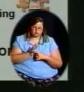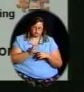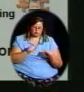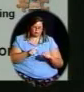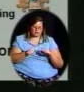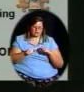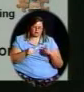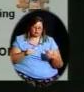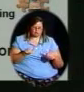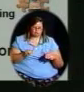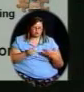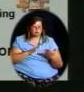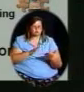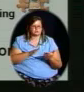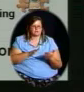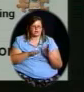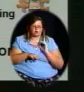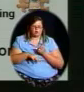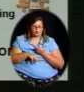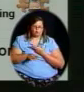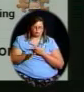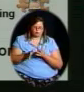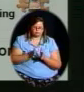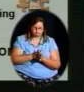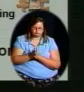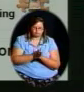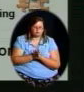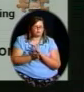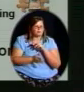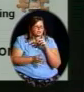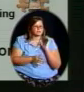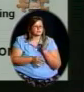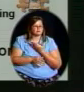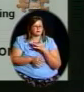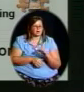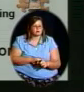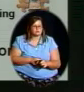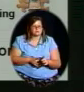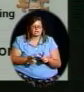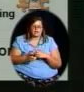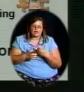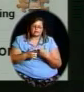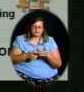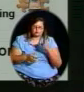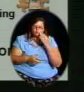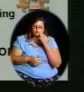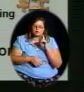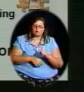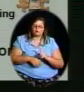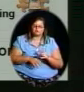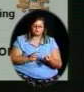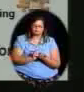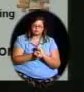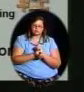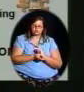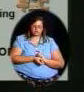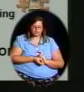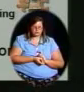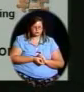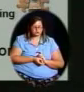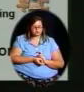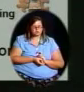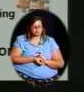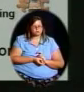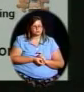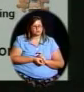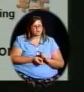are driven by those needs. Once we determine what those needs are, which change, and we get more information and we have to be agile and make